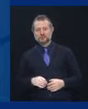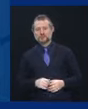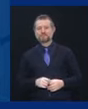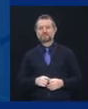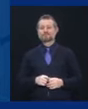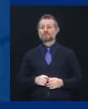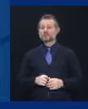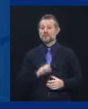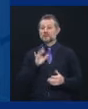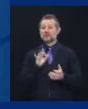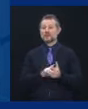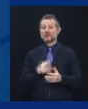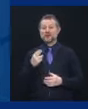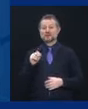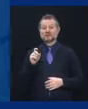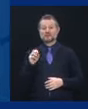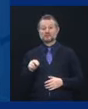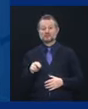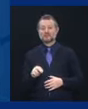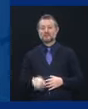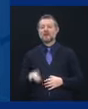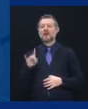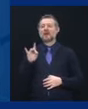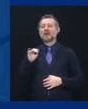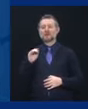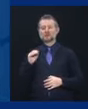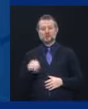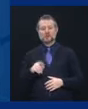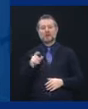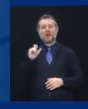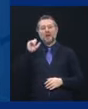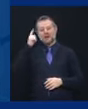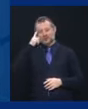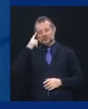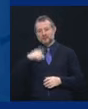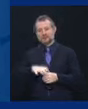Mid-Hudson, then Capital Region, then Mohawk Valley,